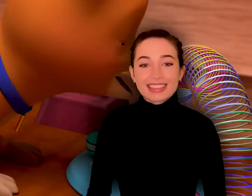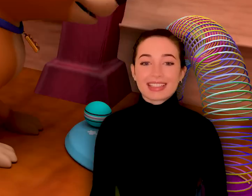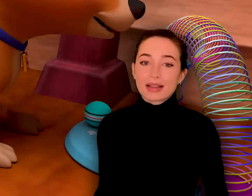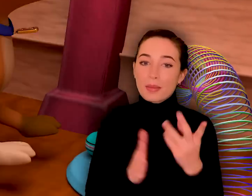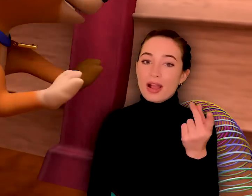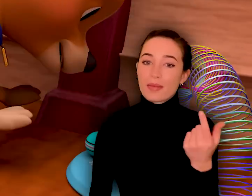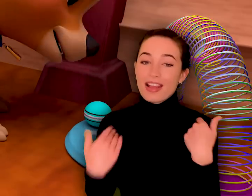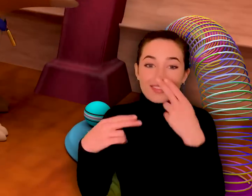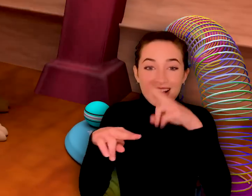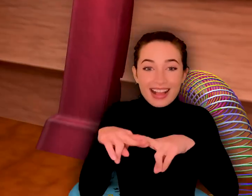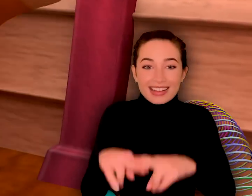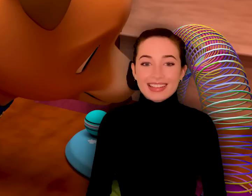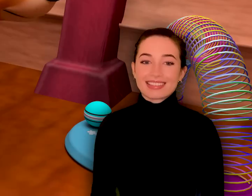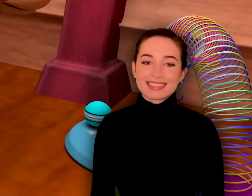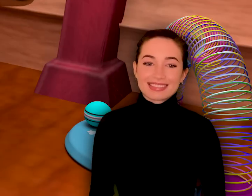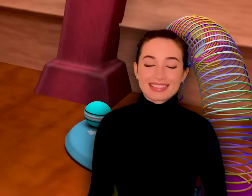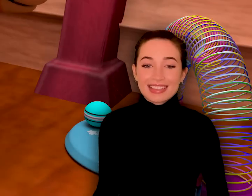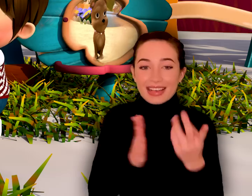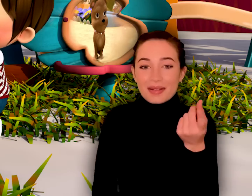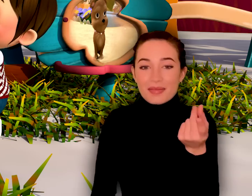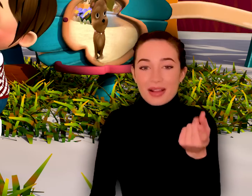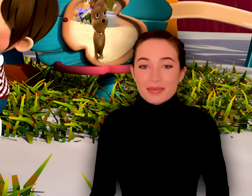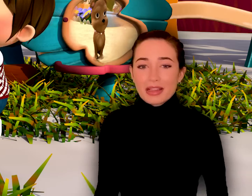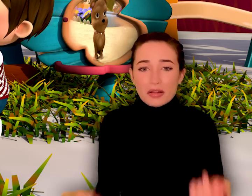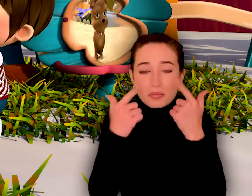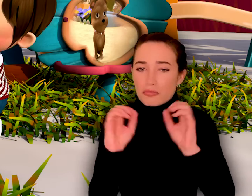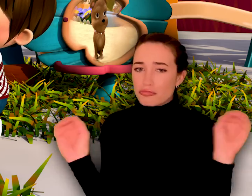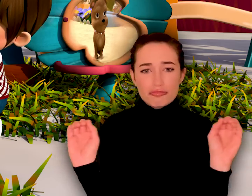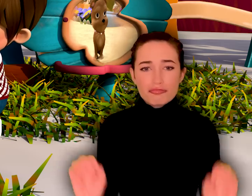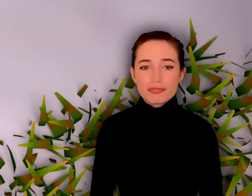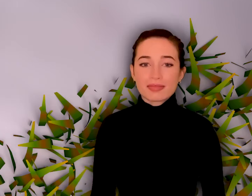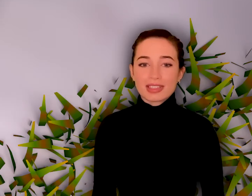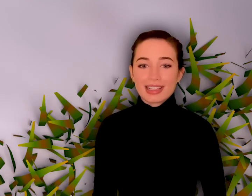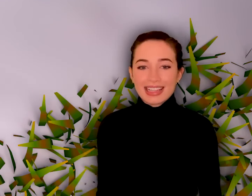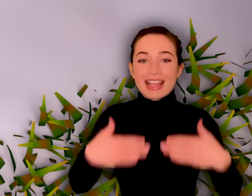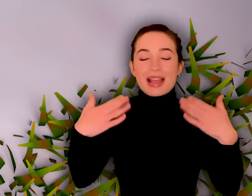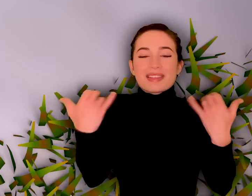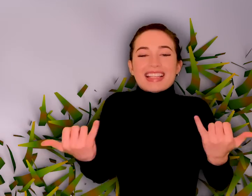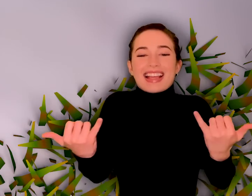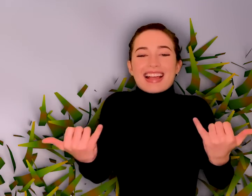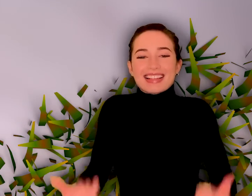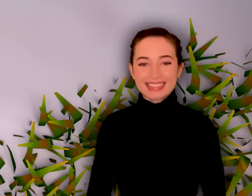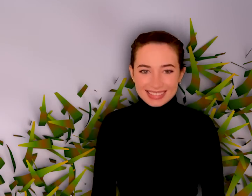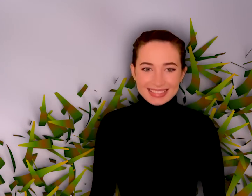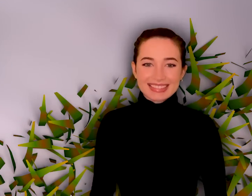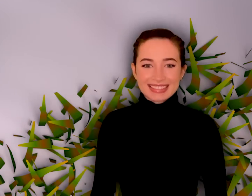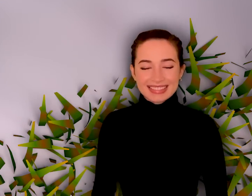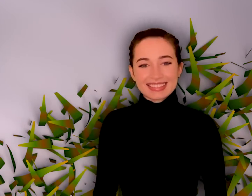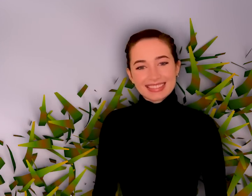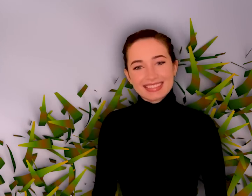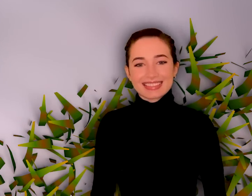toys this little puppy had fun this little puppy cried no more more and he's happy